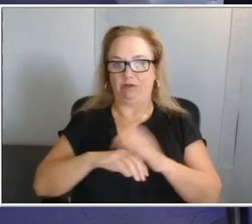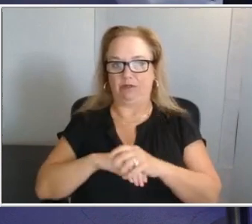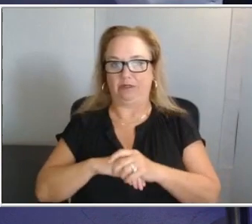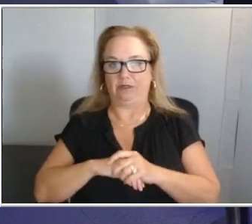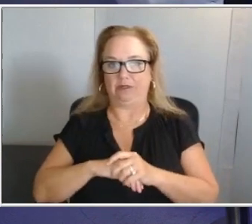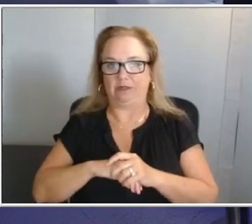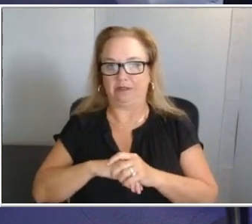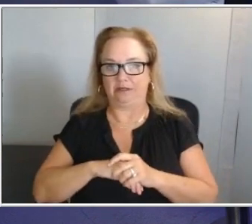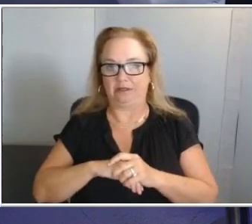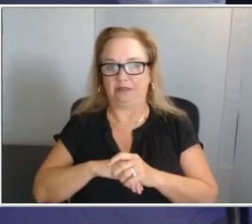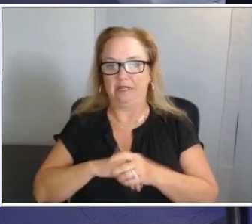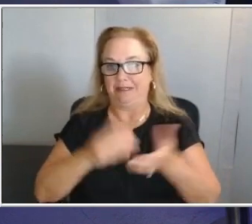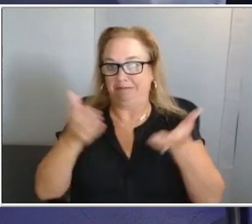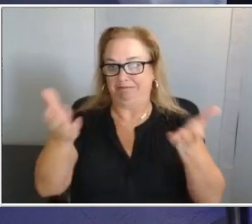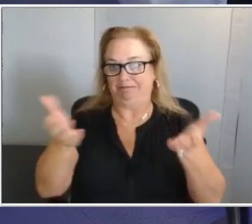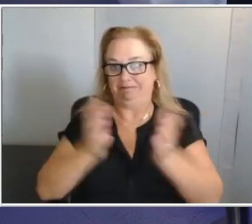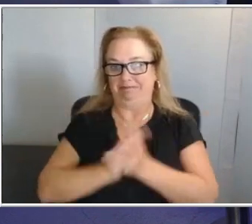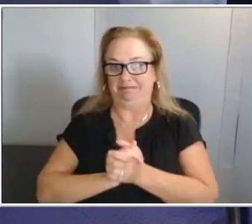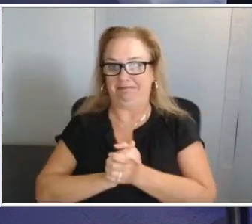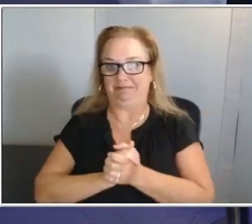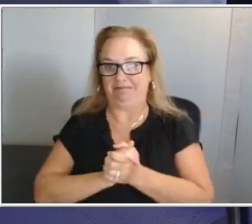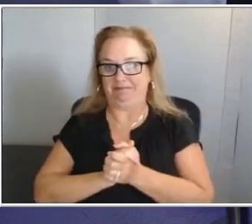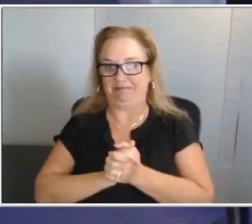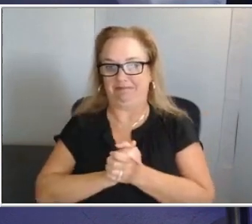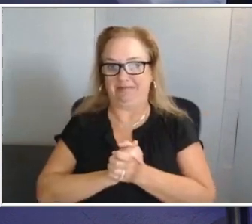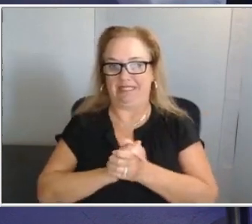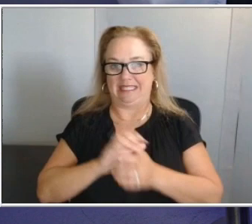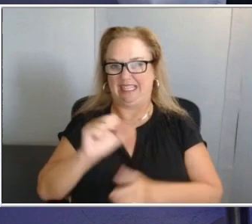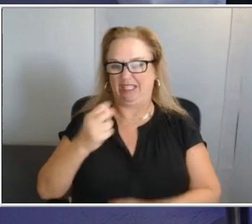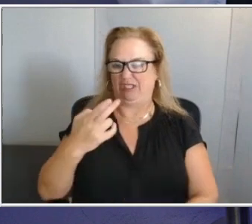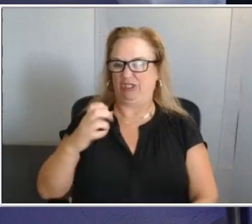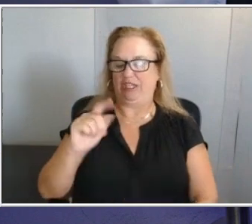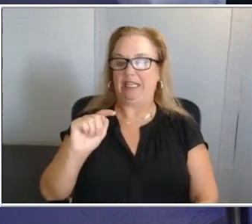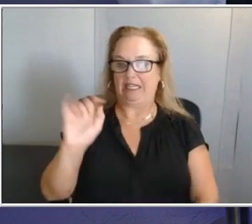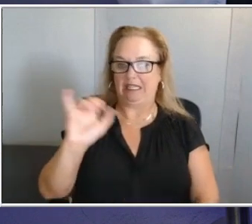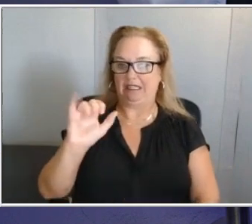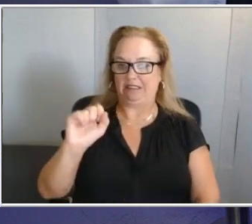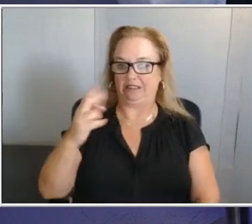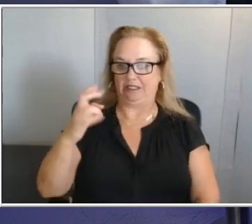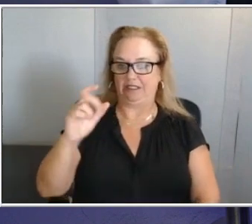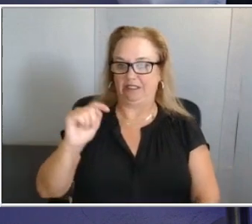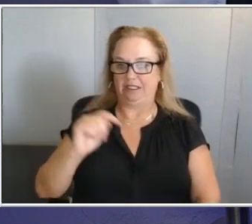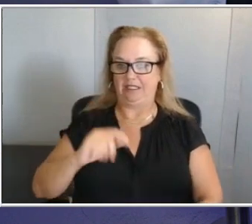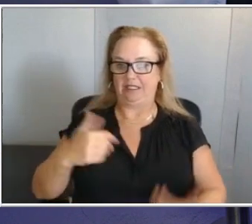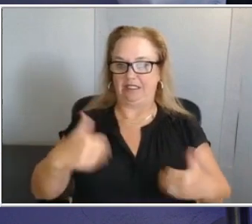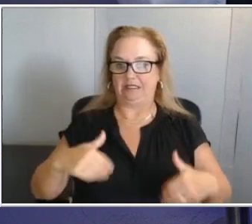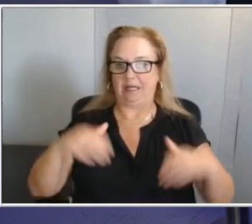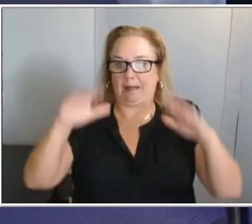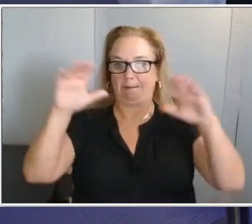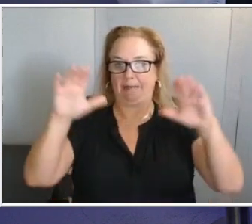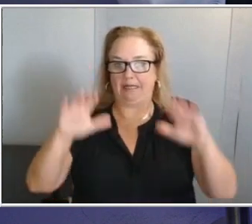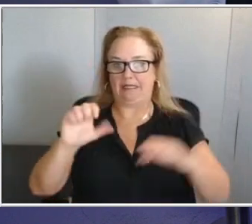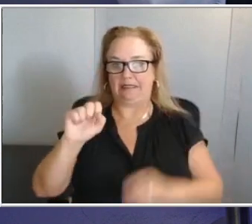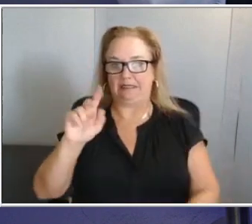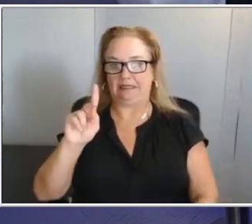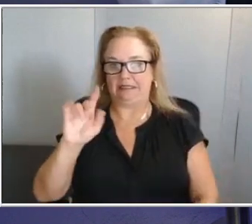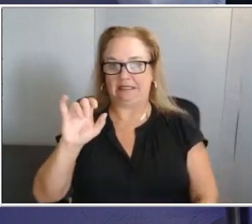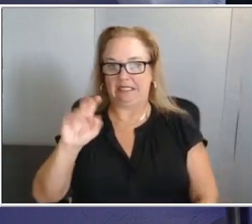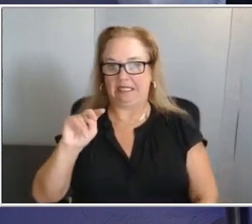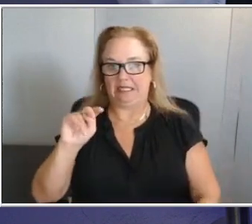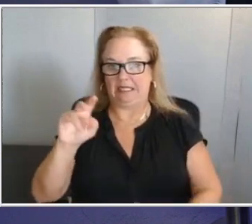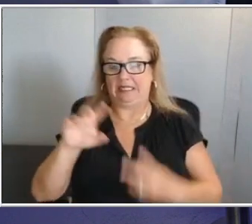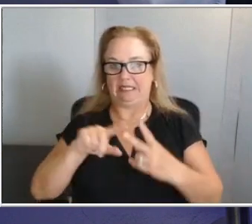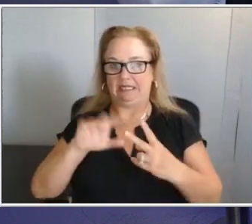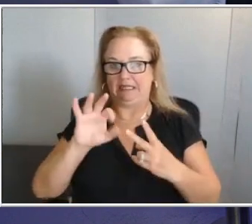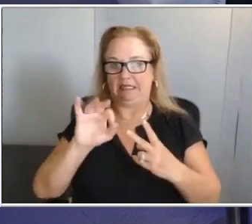There it is. It's a sheet. I know. It's kind of amazing because skin and fat, it really kind of drives